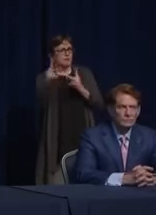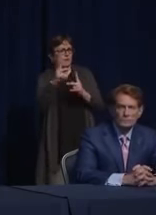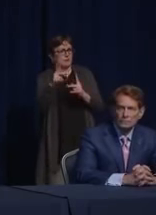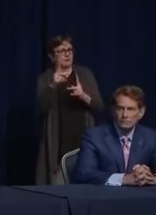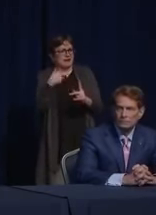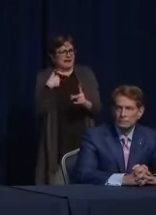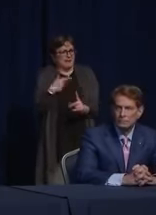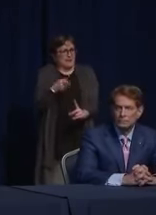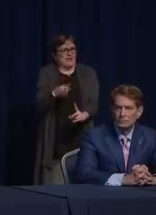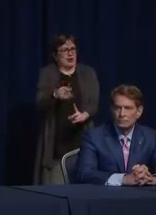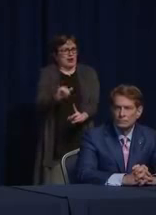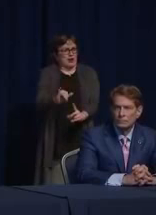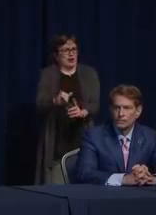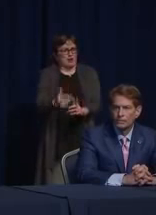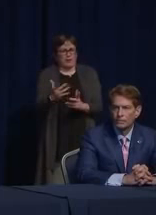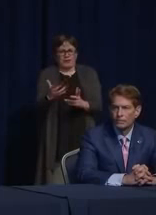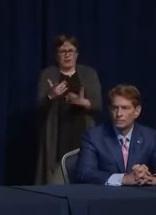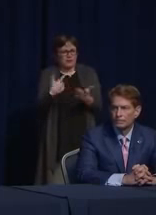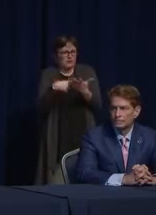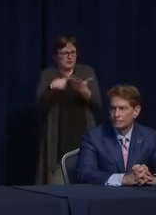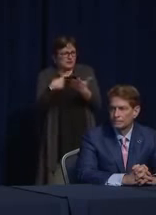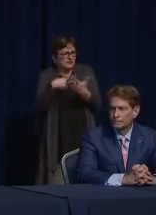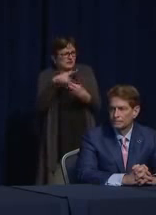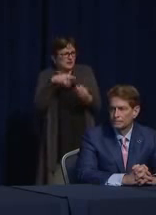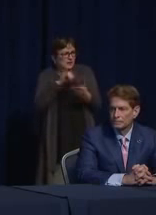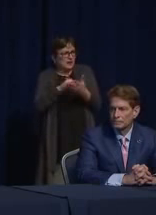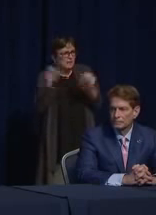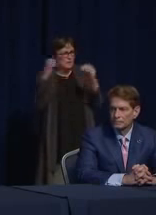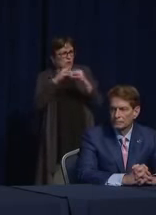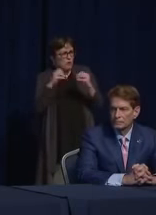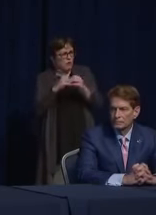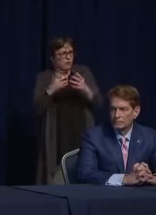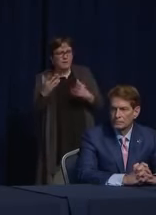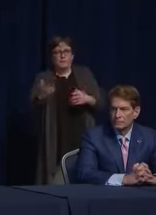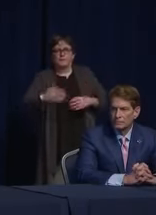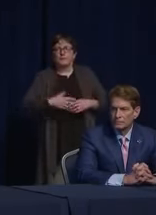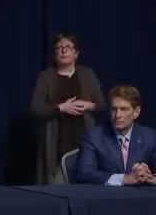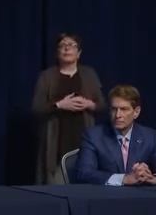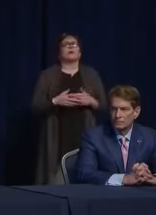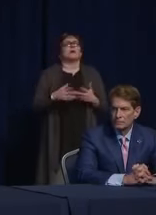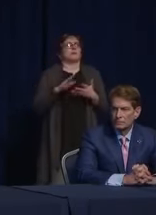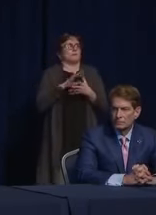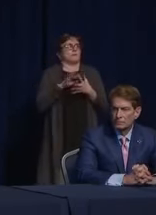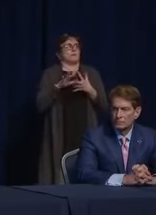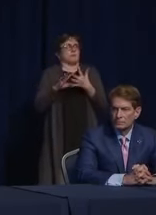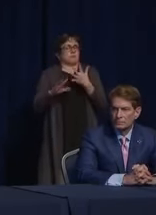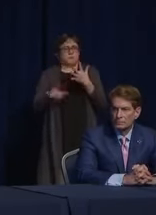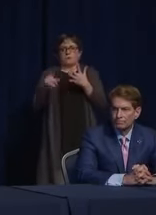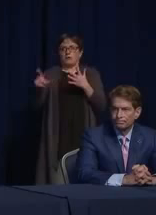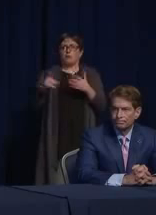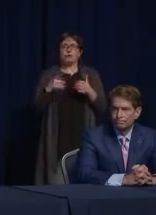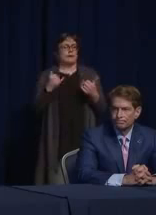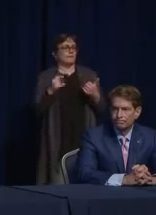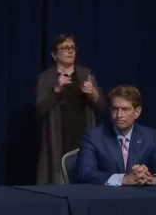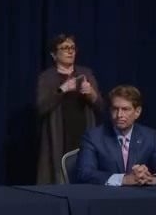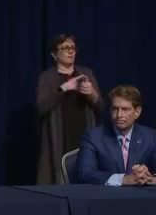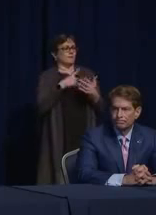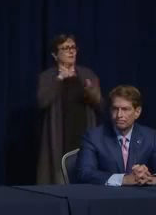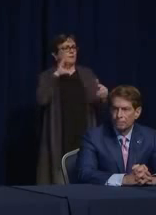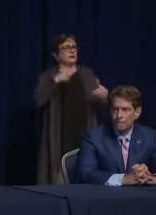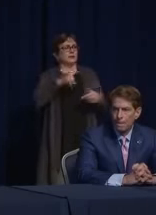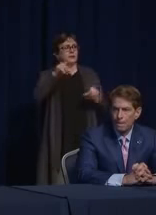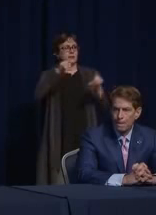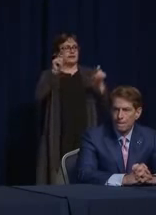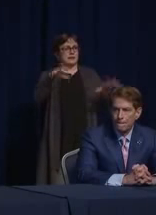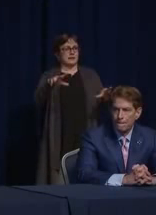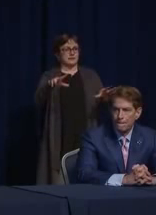closed communities and testing right now? Okay, let me start with the testing site question, and Judy, you could come back and fill on